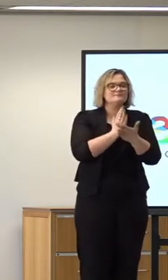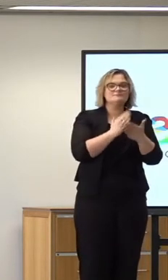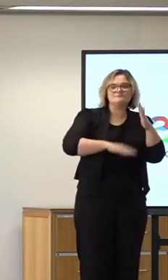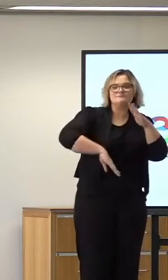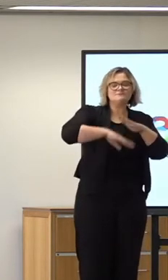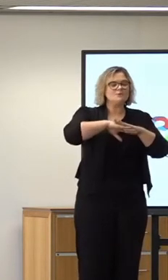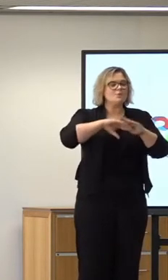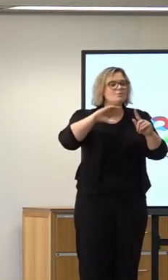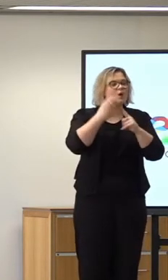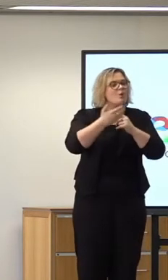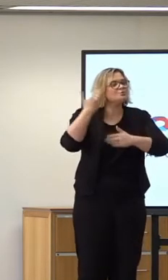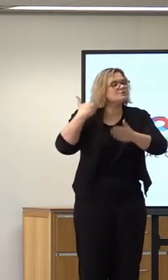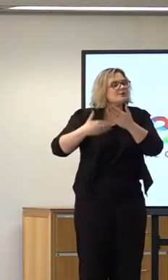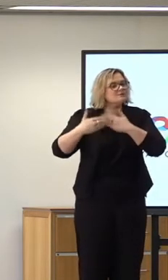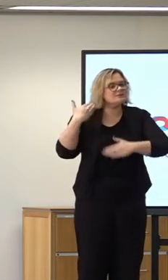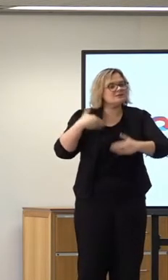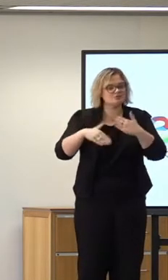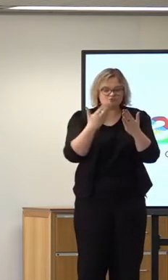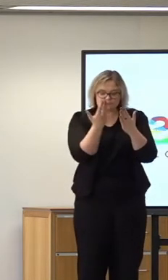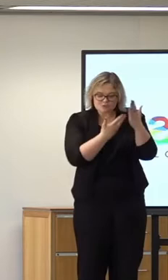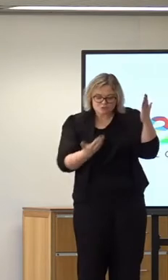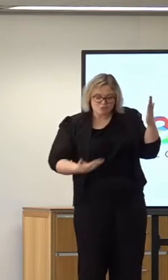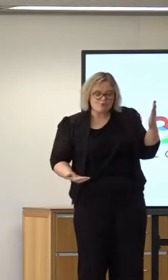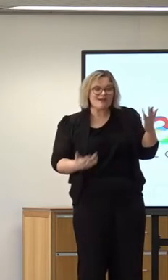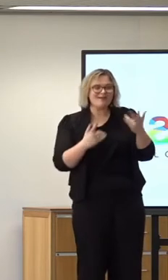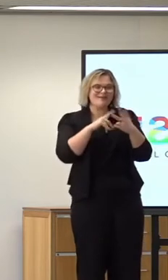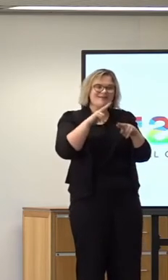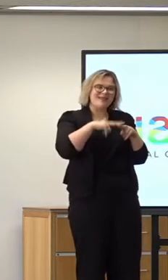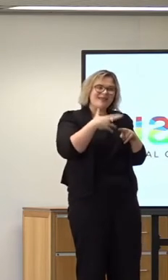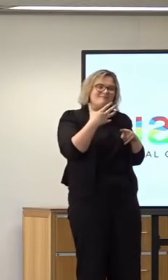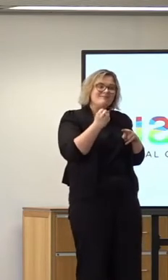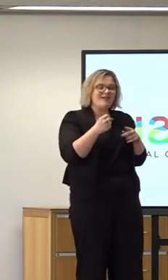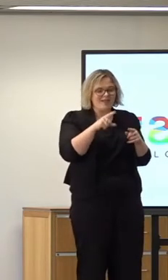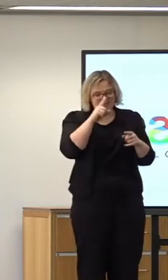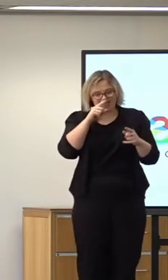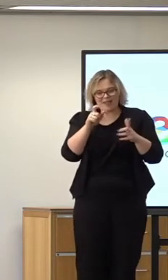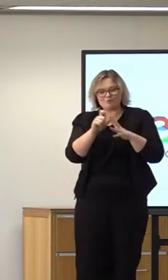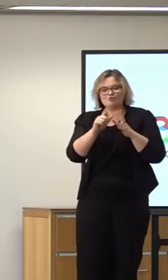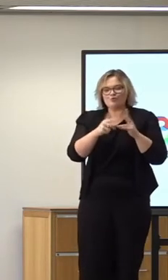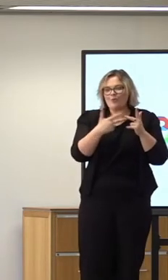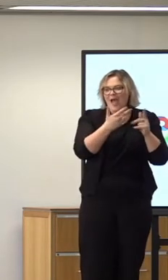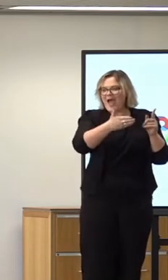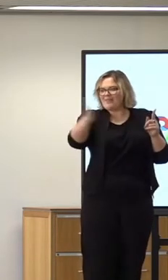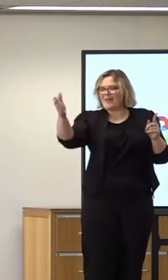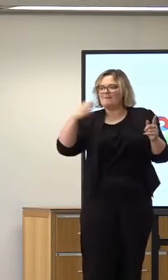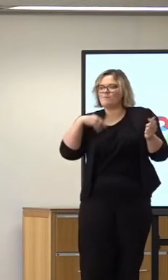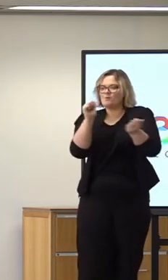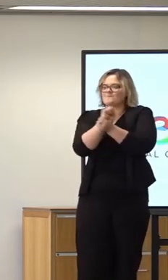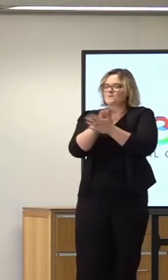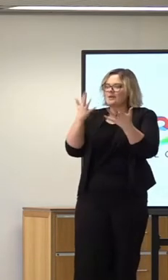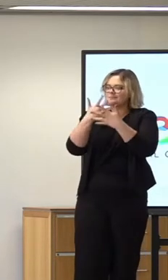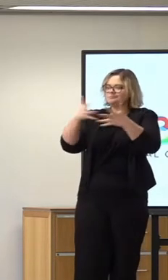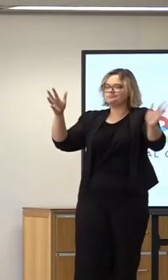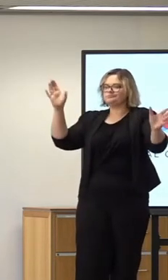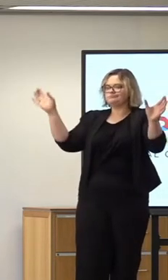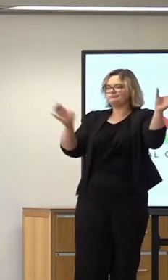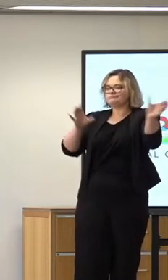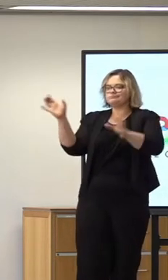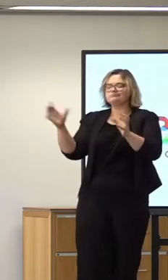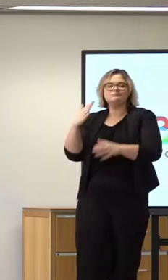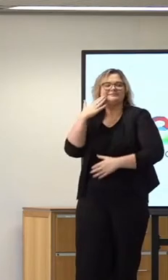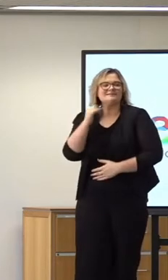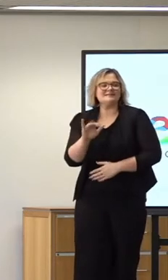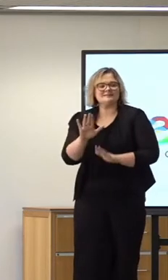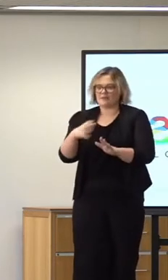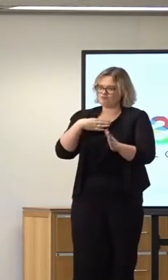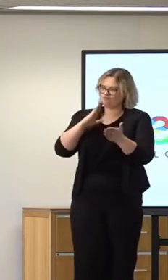entirety? Which, if they did this within the institutions, they have that freedom of expression to really show that cultural aspect and to really tell